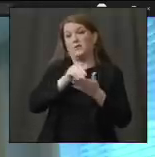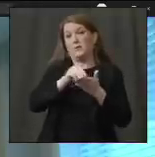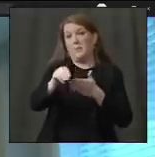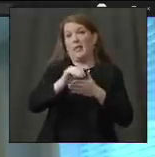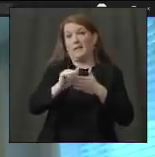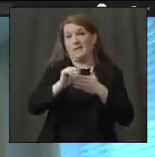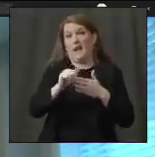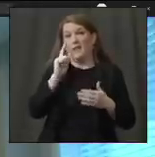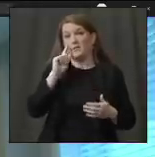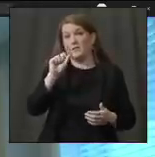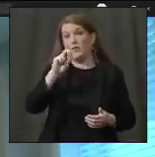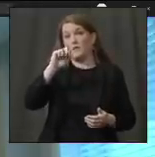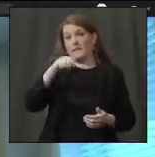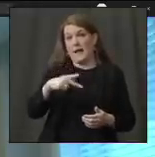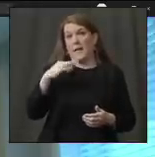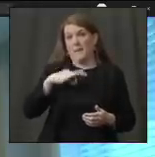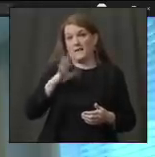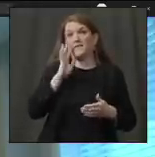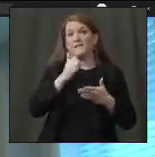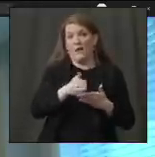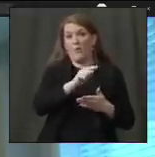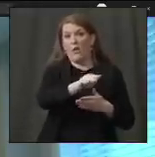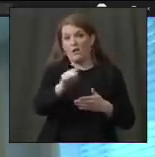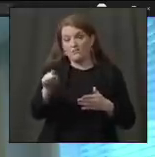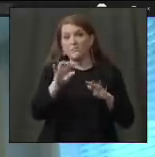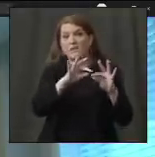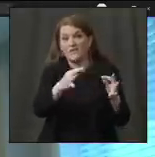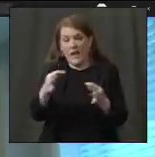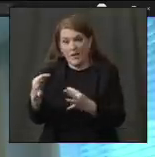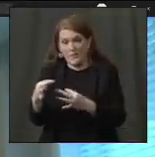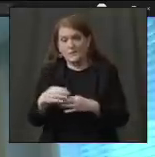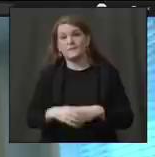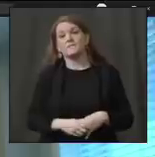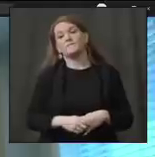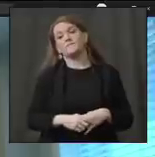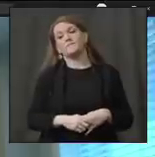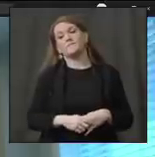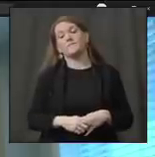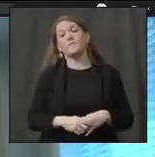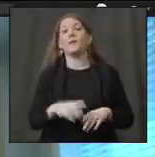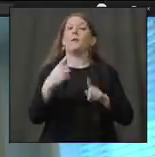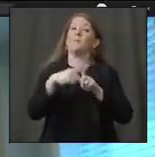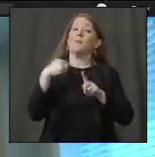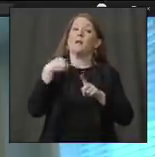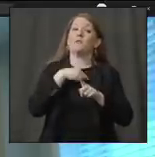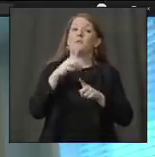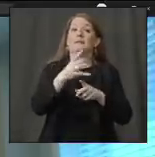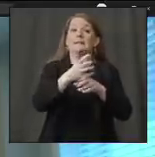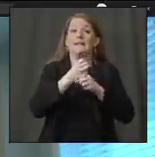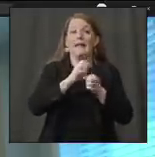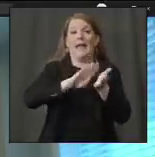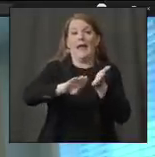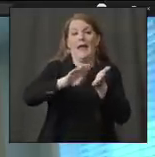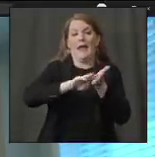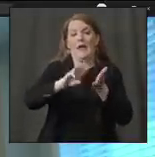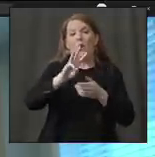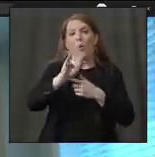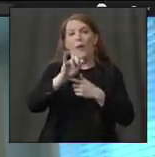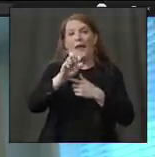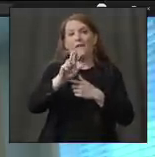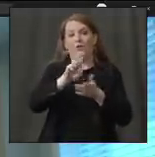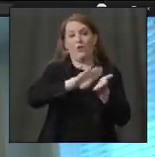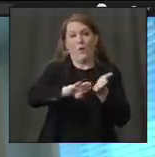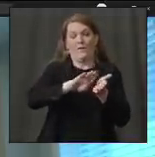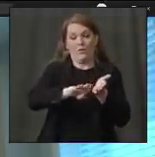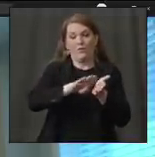these families. In addition to that, we've been able to receive waivers to make sure that everybody who is receiving SNAP already is